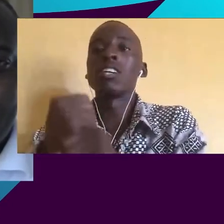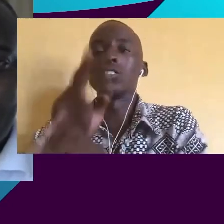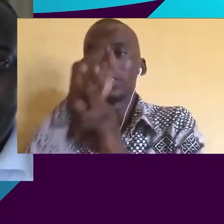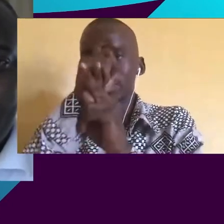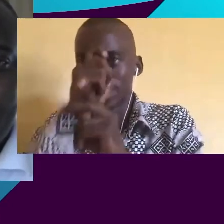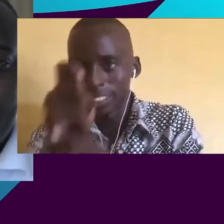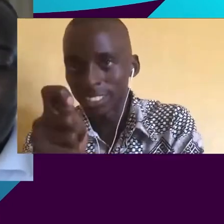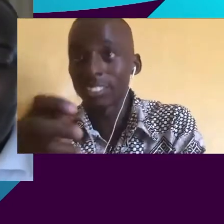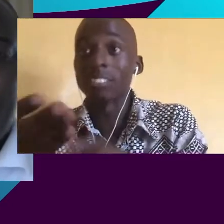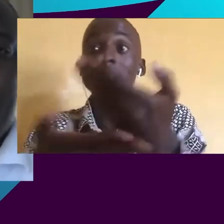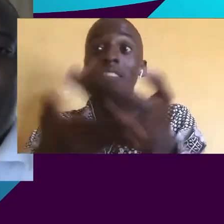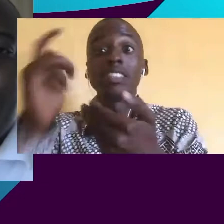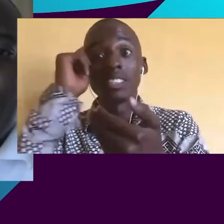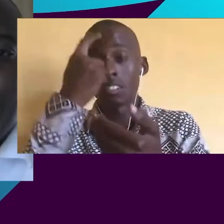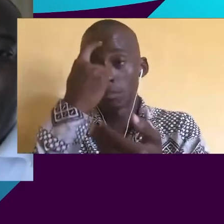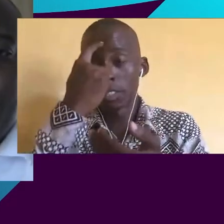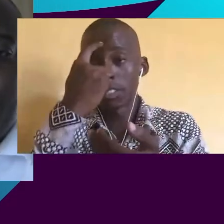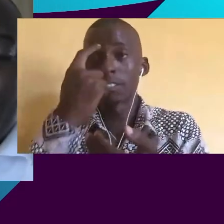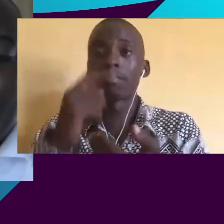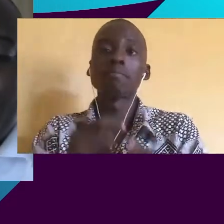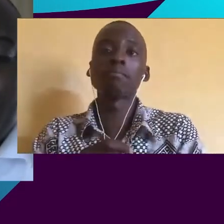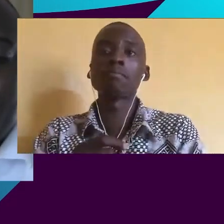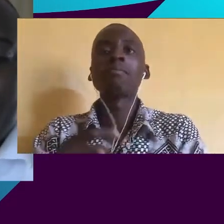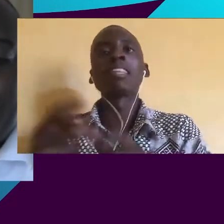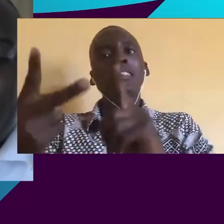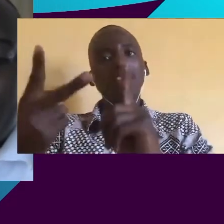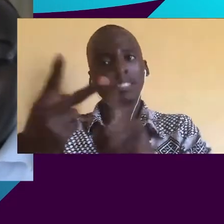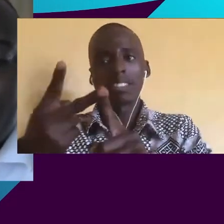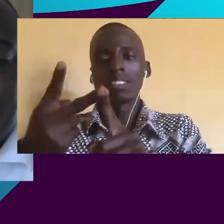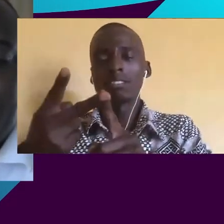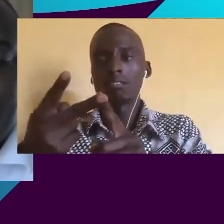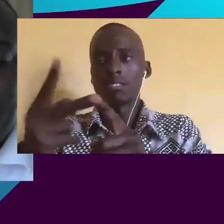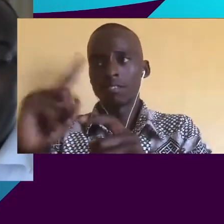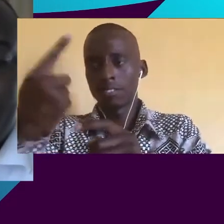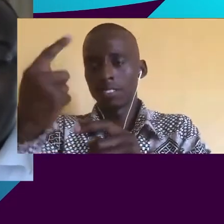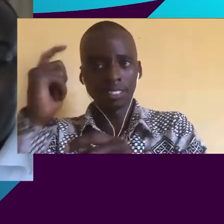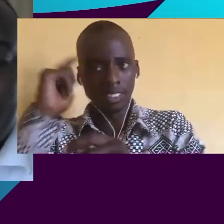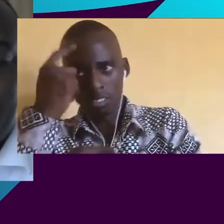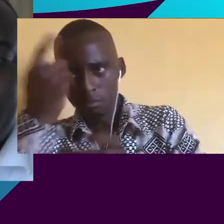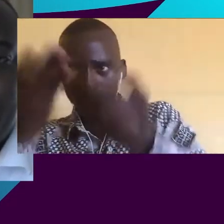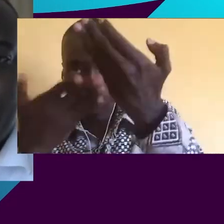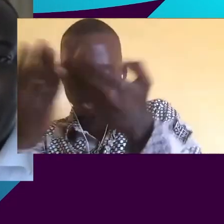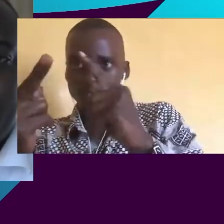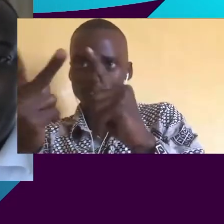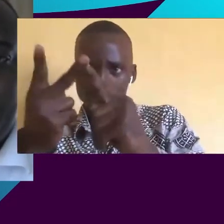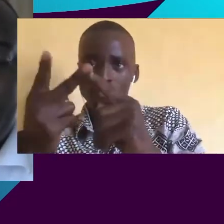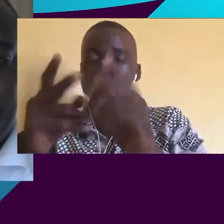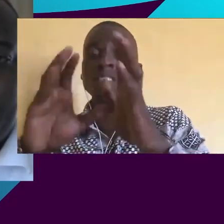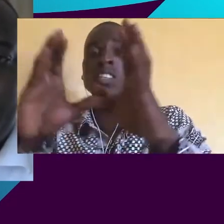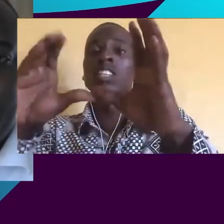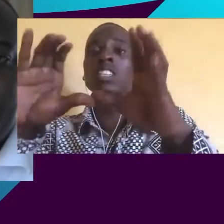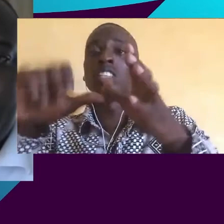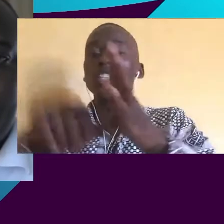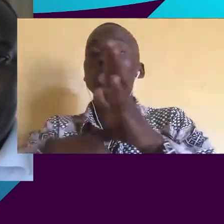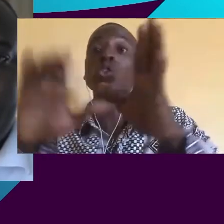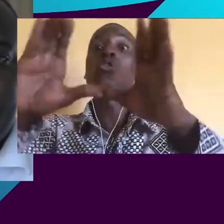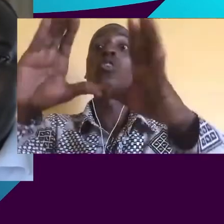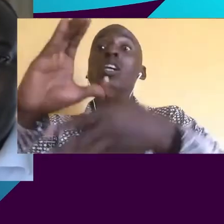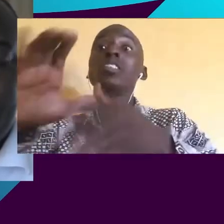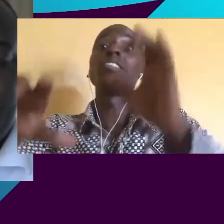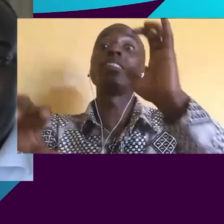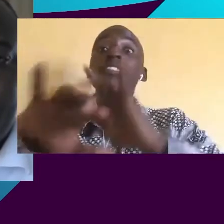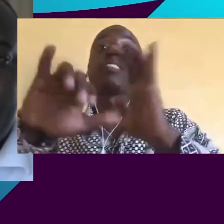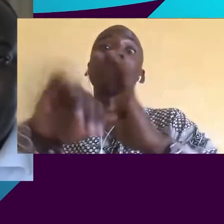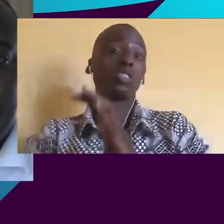government, one. Then the culture sensitivity. This is the culture sensitive issues, something